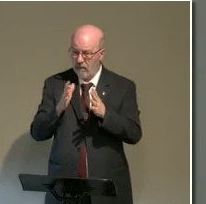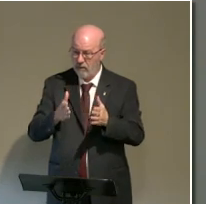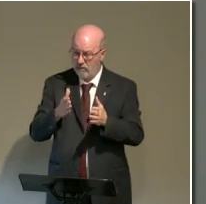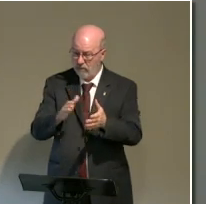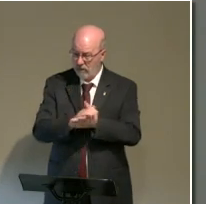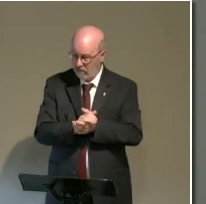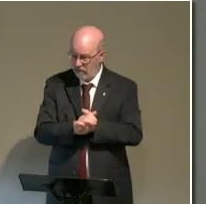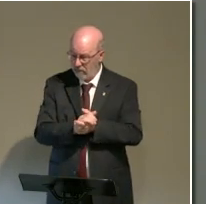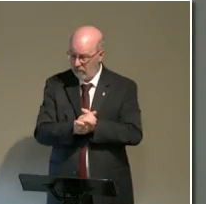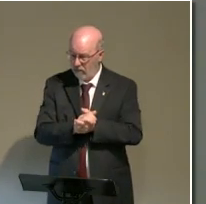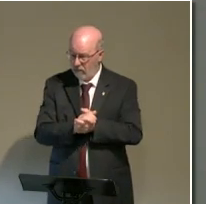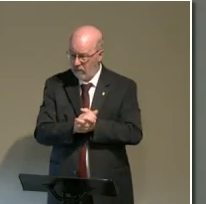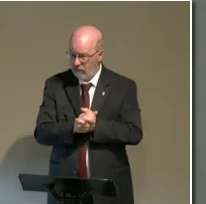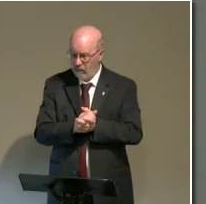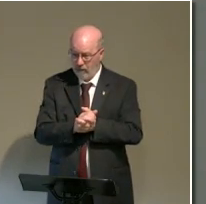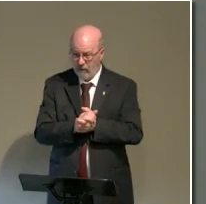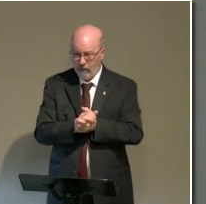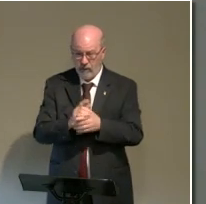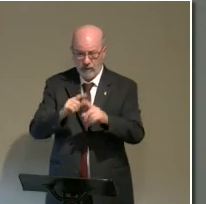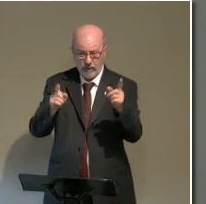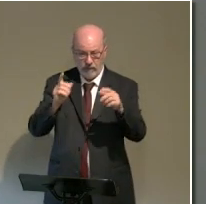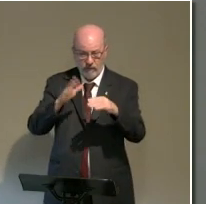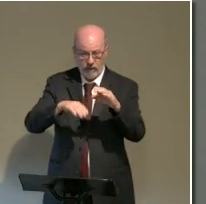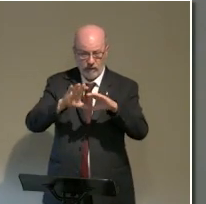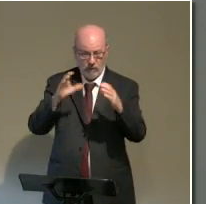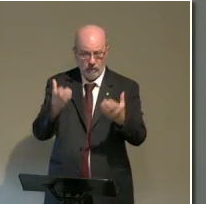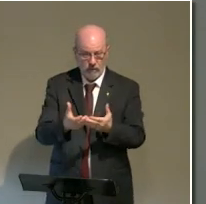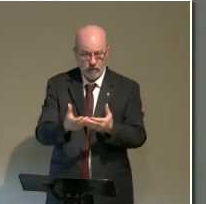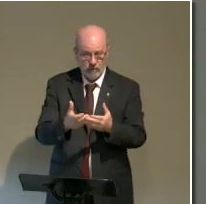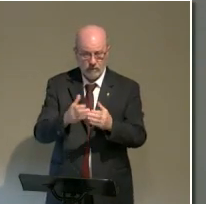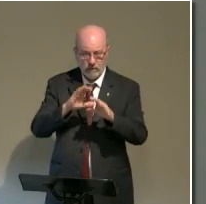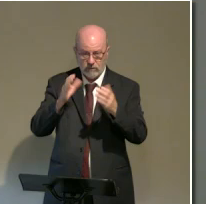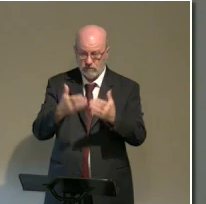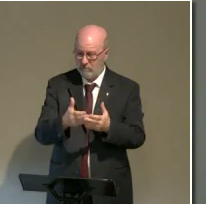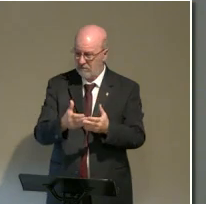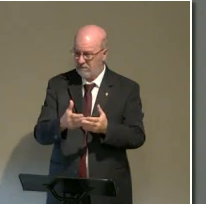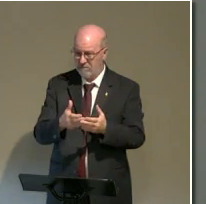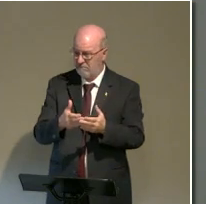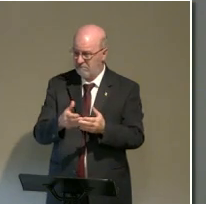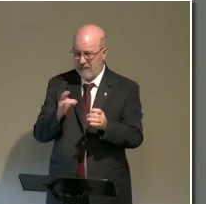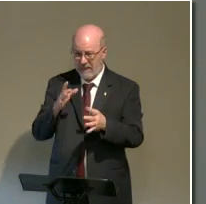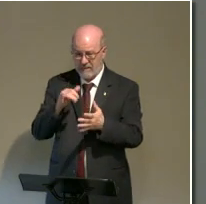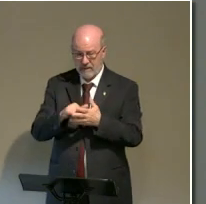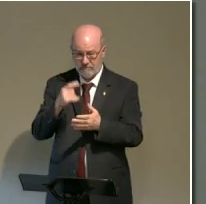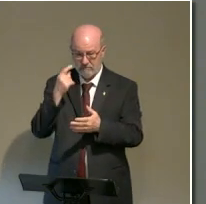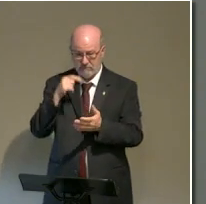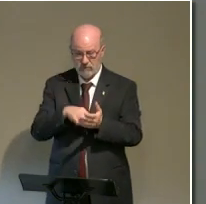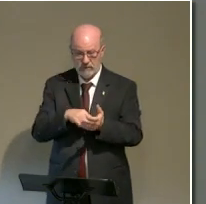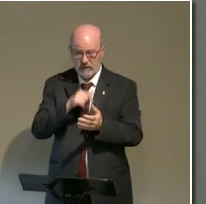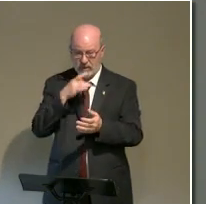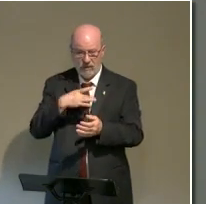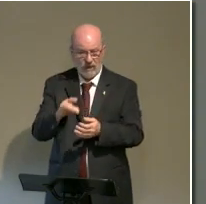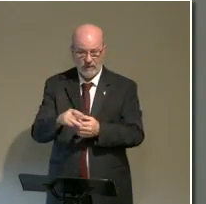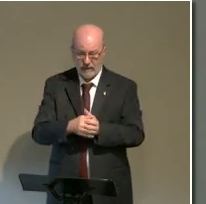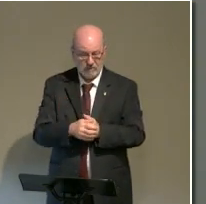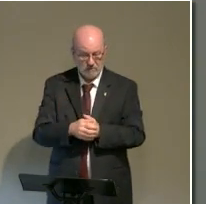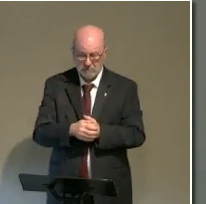that's totally different from the world doesn't like that. I've noticed that. They don't like